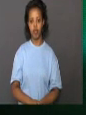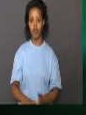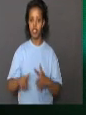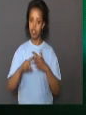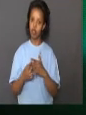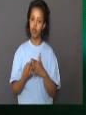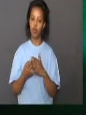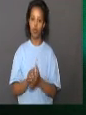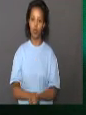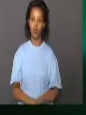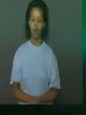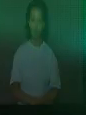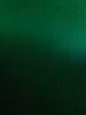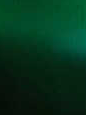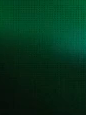Begin.